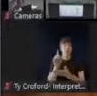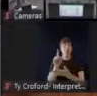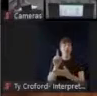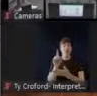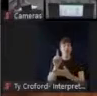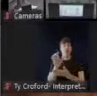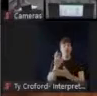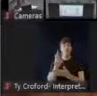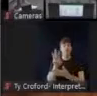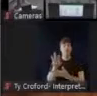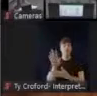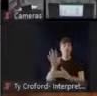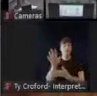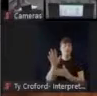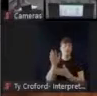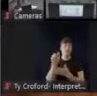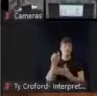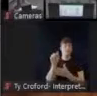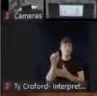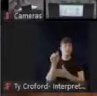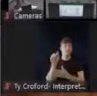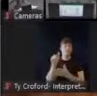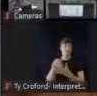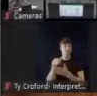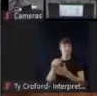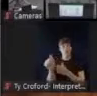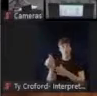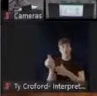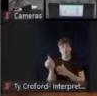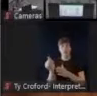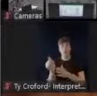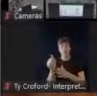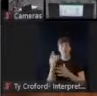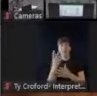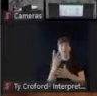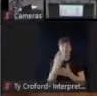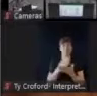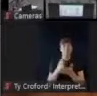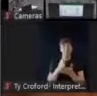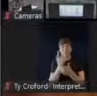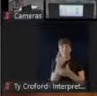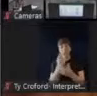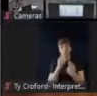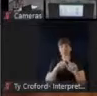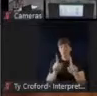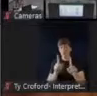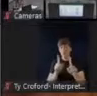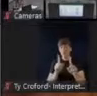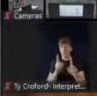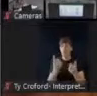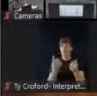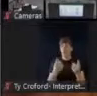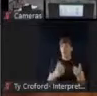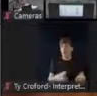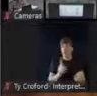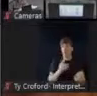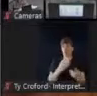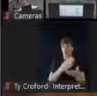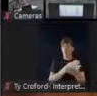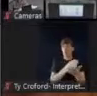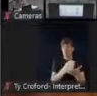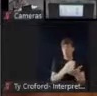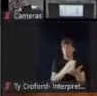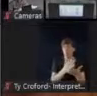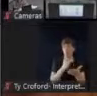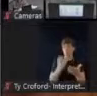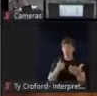$166,000. Theirs is a little bit different than ours. So what's happening there is they budget, and then they have an agreement